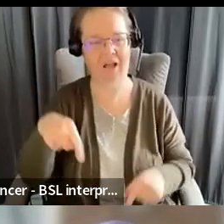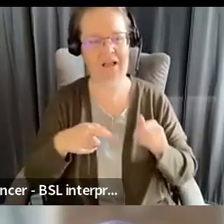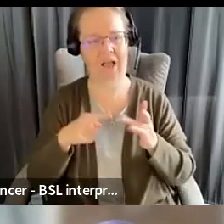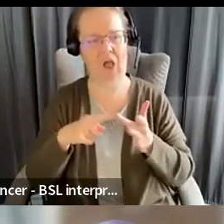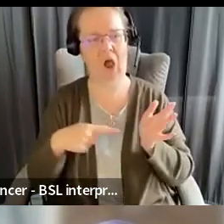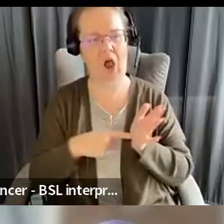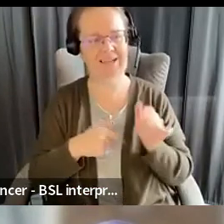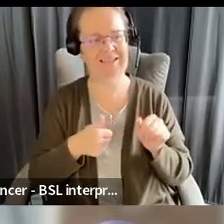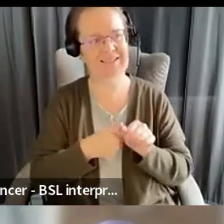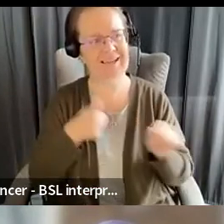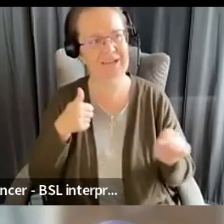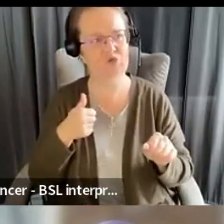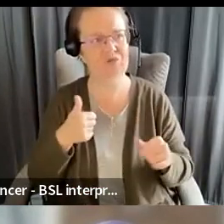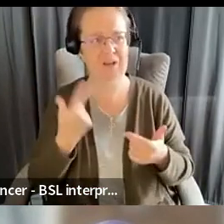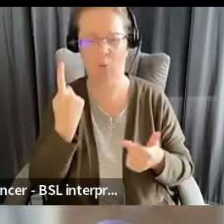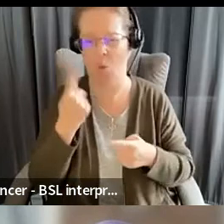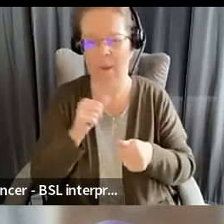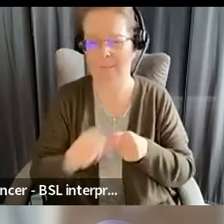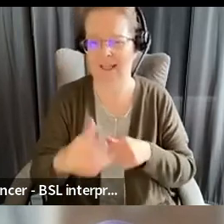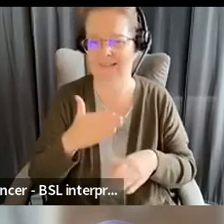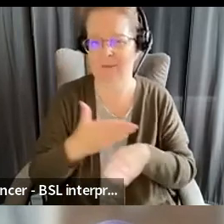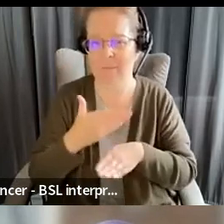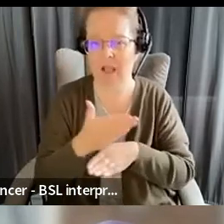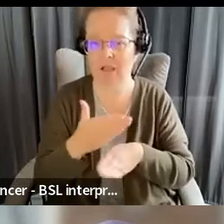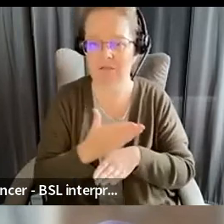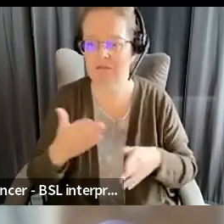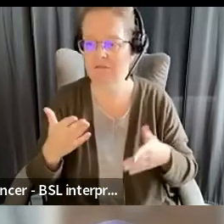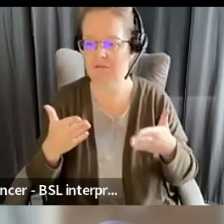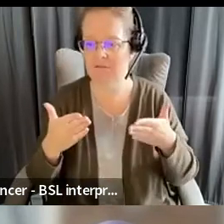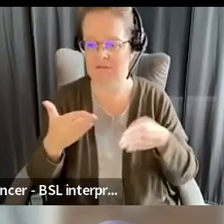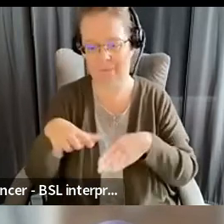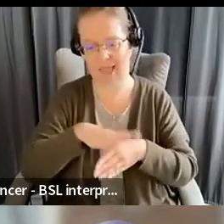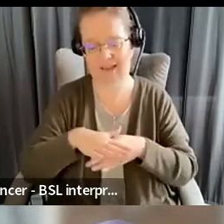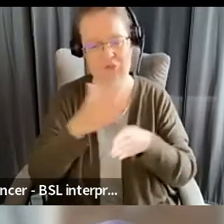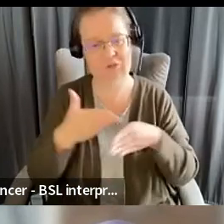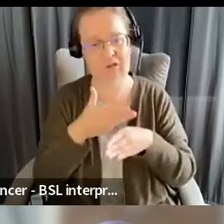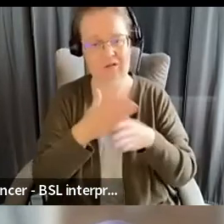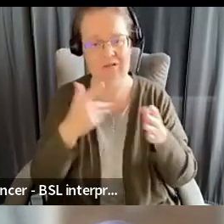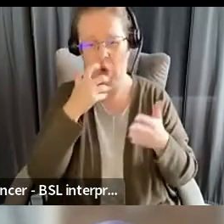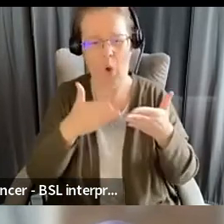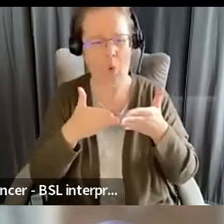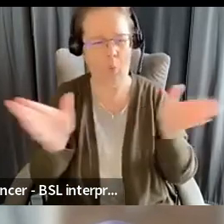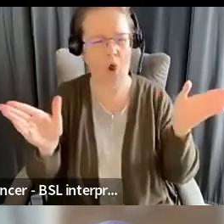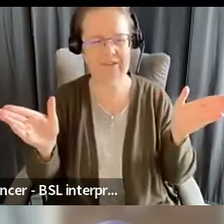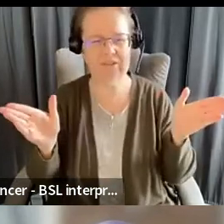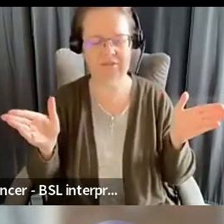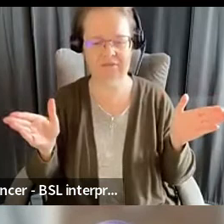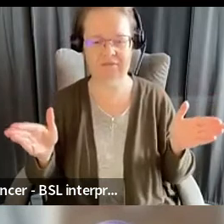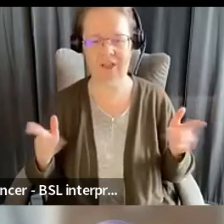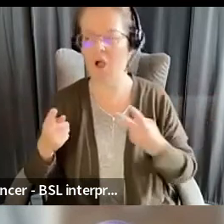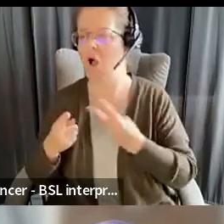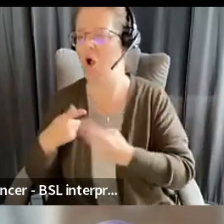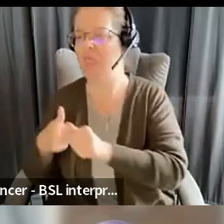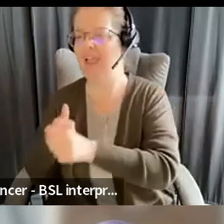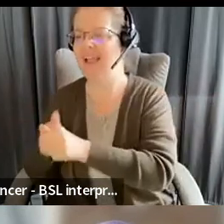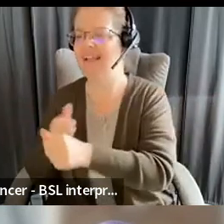of the best place to widen the horizons, if you see what I mean. Other industries may